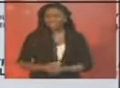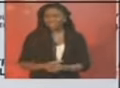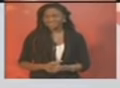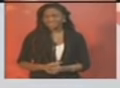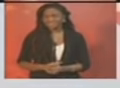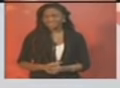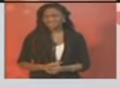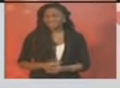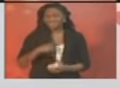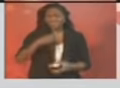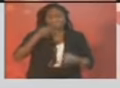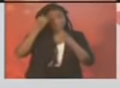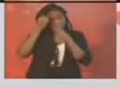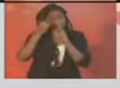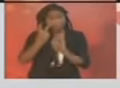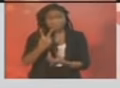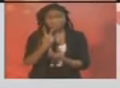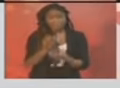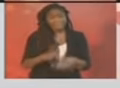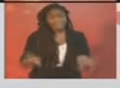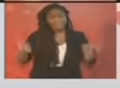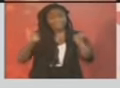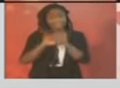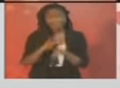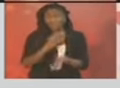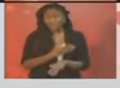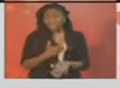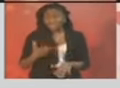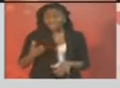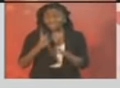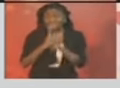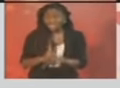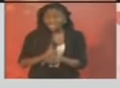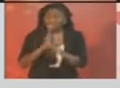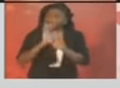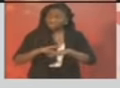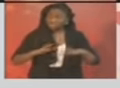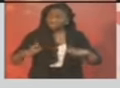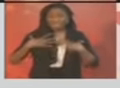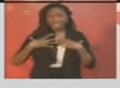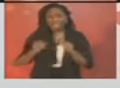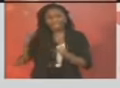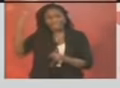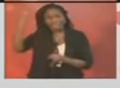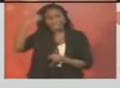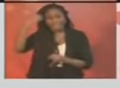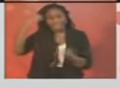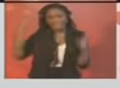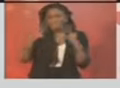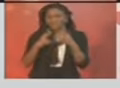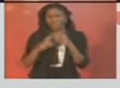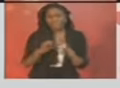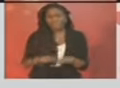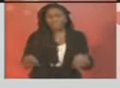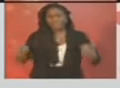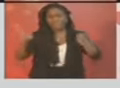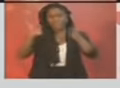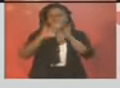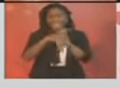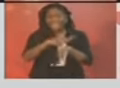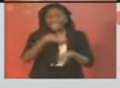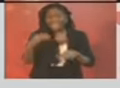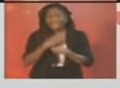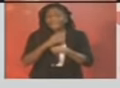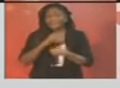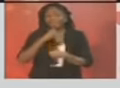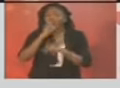just highlighted 2 critical areas. Taking care of our children's mental health, very important, and ensuring that they are